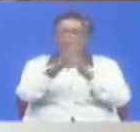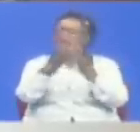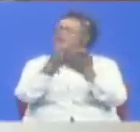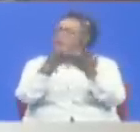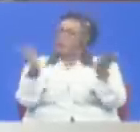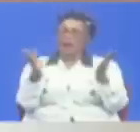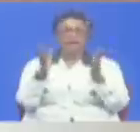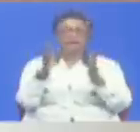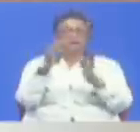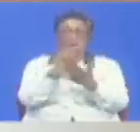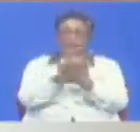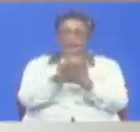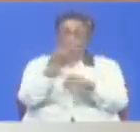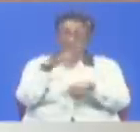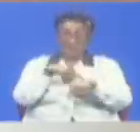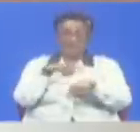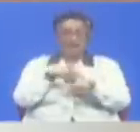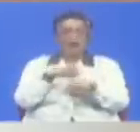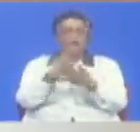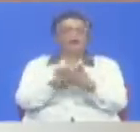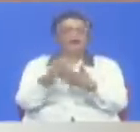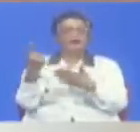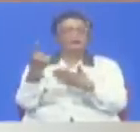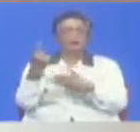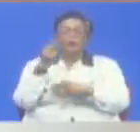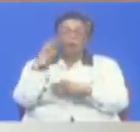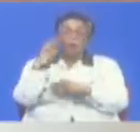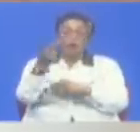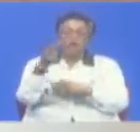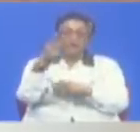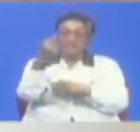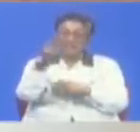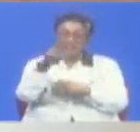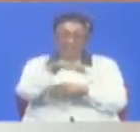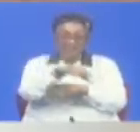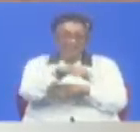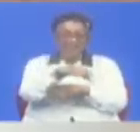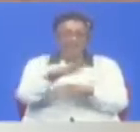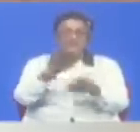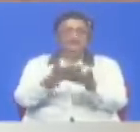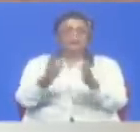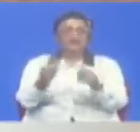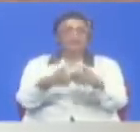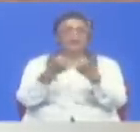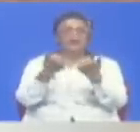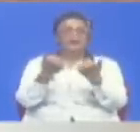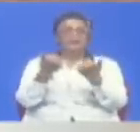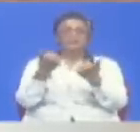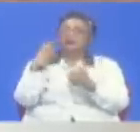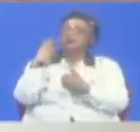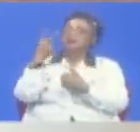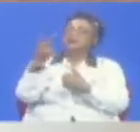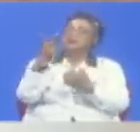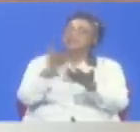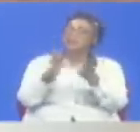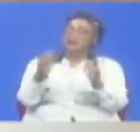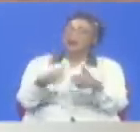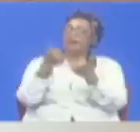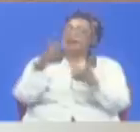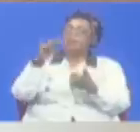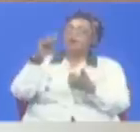kwa wiki. Be watching TV in the evening, something happens, I can see something has happened in